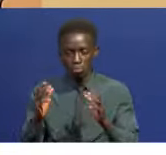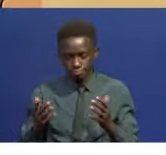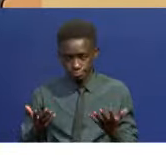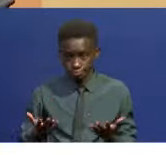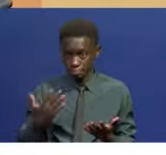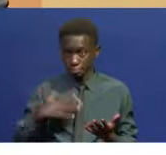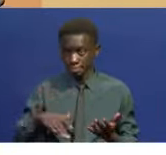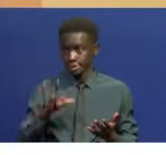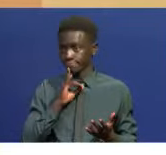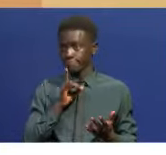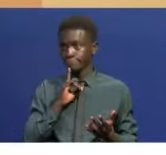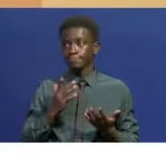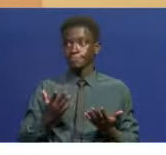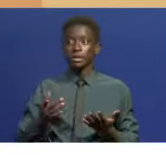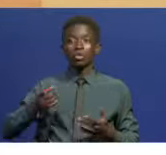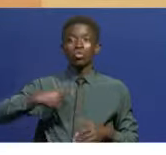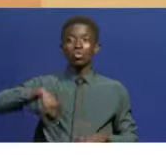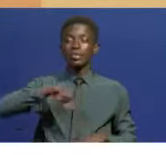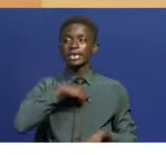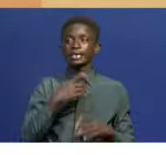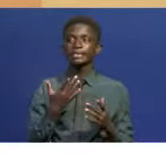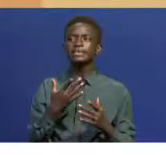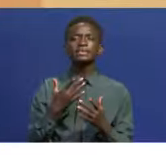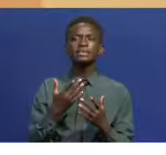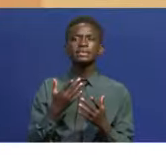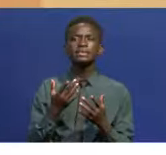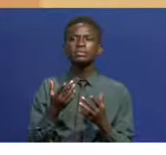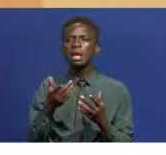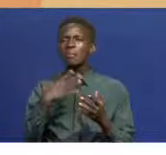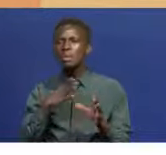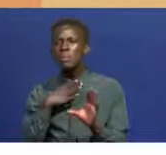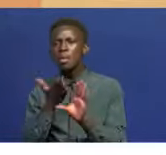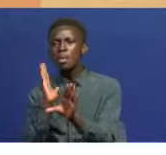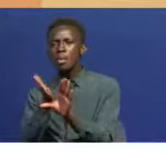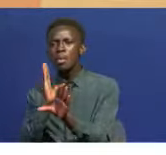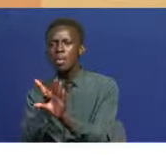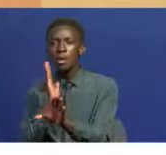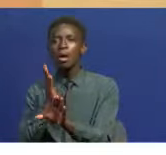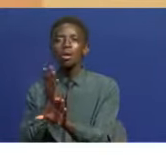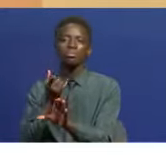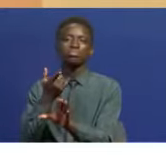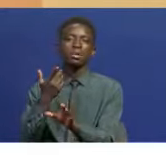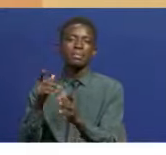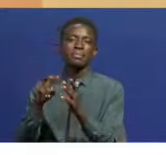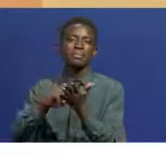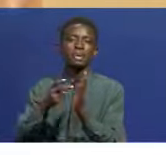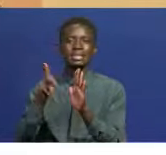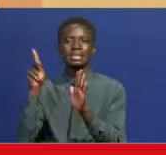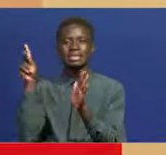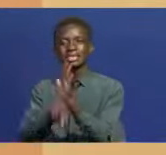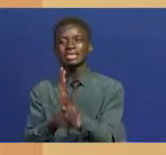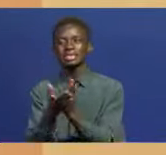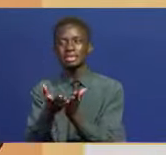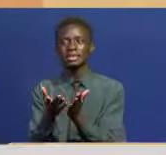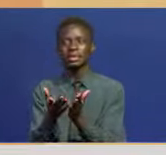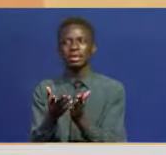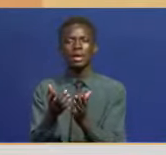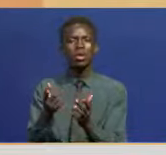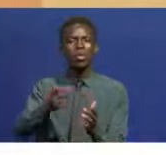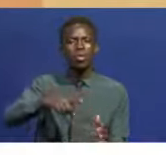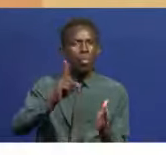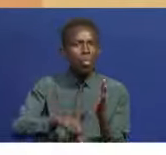economical perspective, then we are killing the business environment of Kenya. We see our president time and again flying out. What is our president going to do out there? To attract more investors.